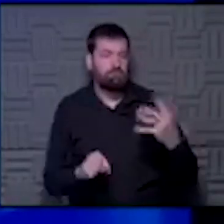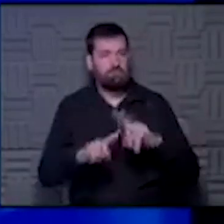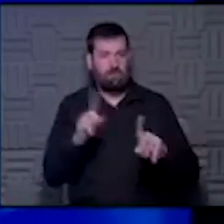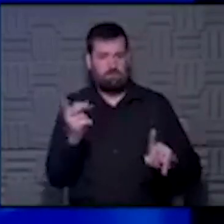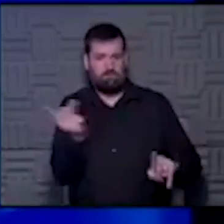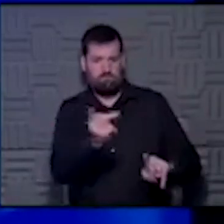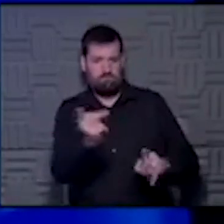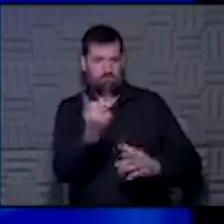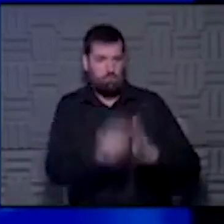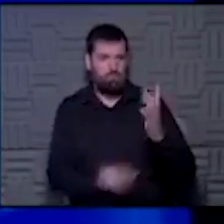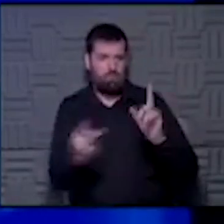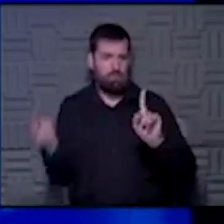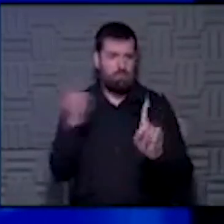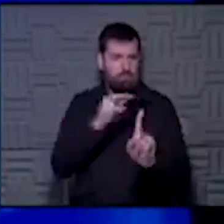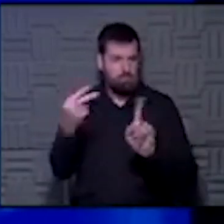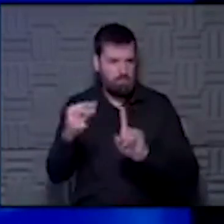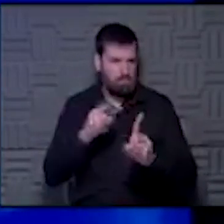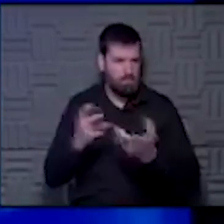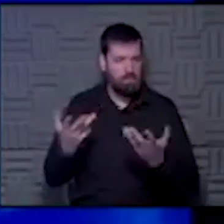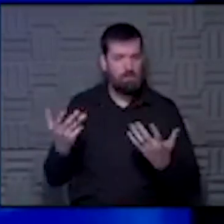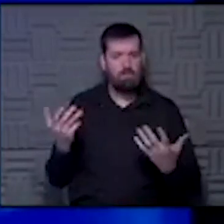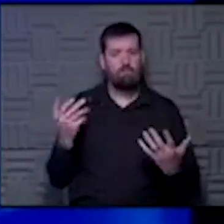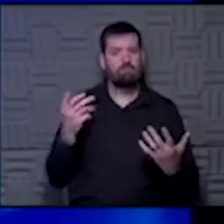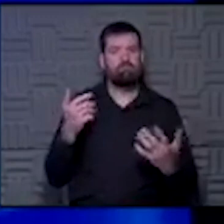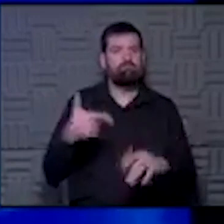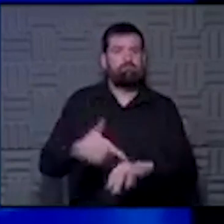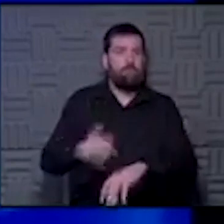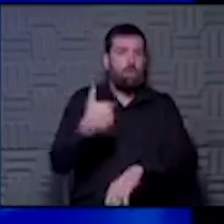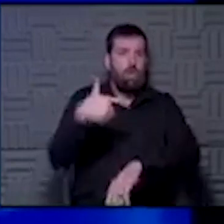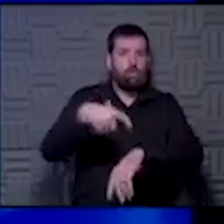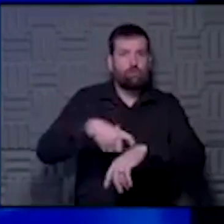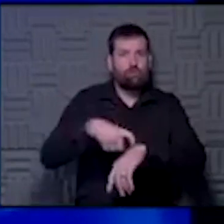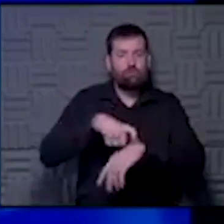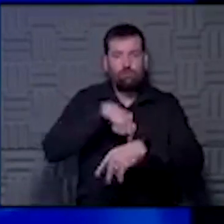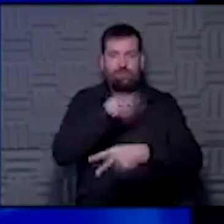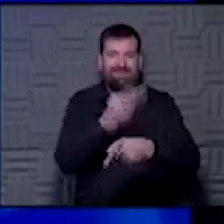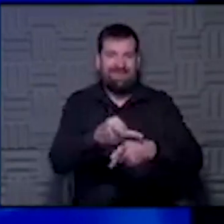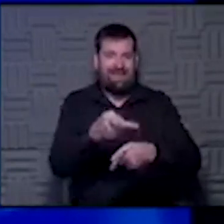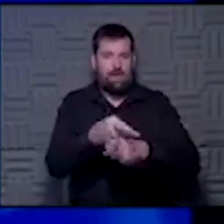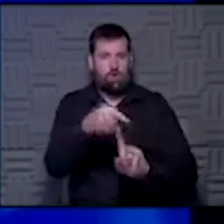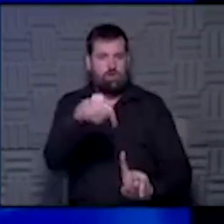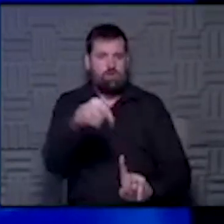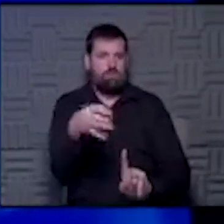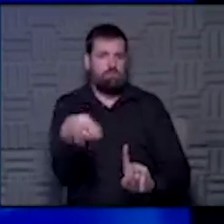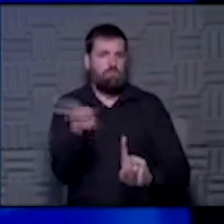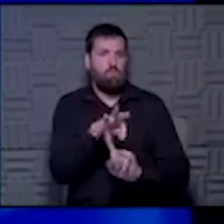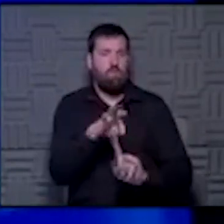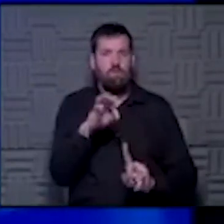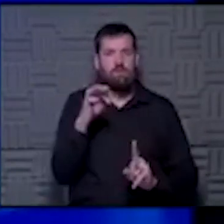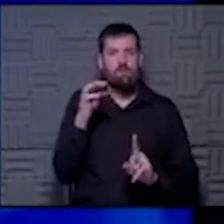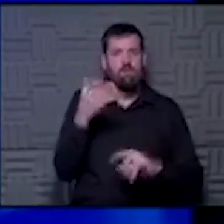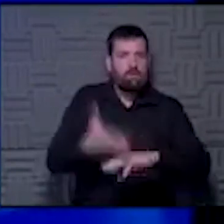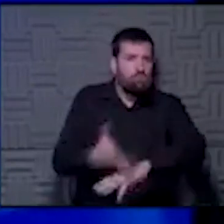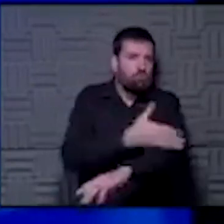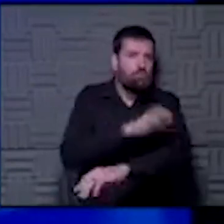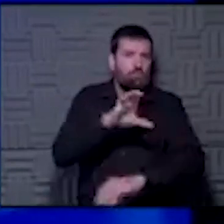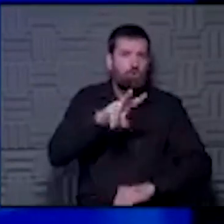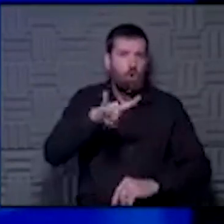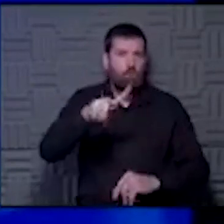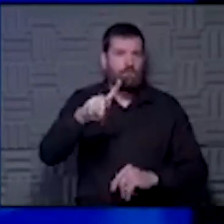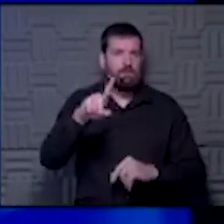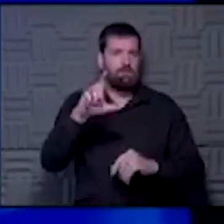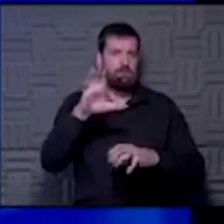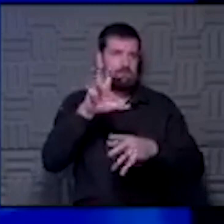your perspectives about why the long-term care facility conversation and improving COVID care in long-term care facilities is